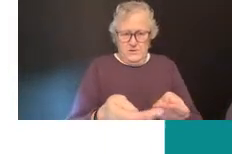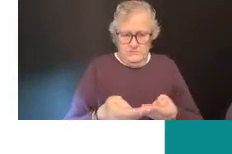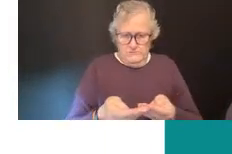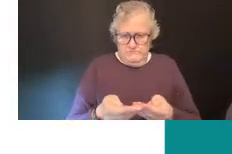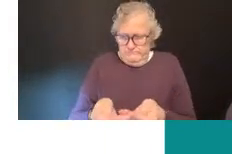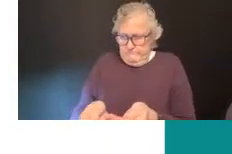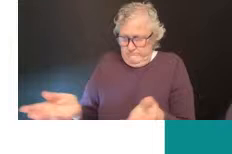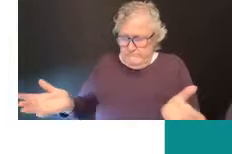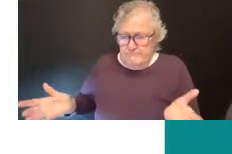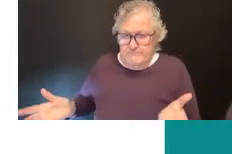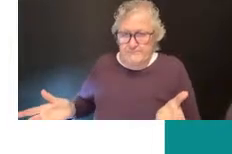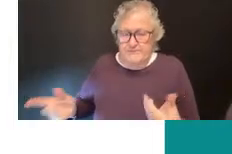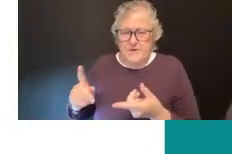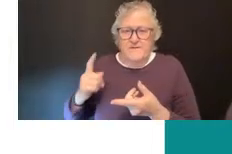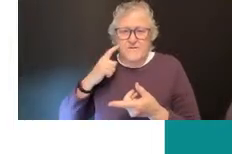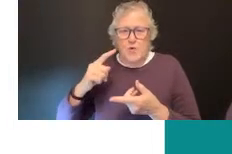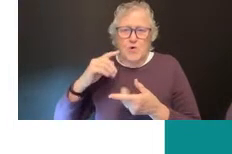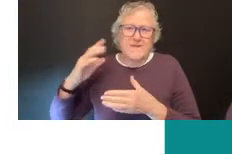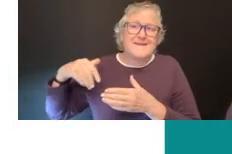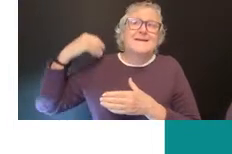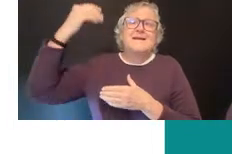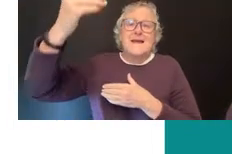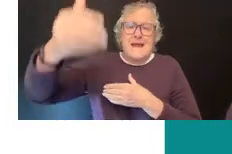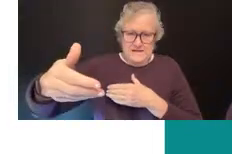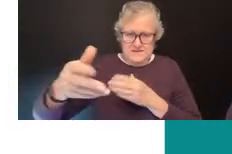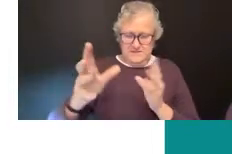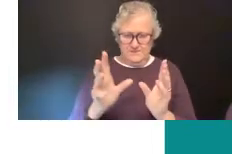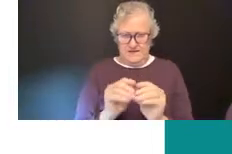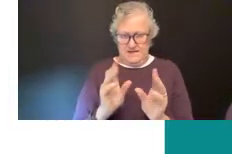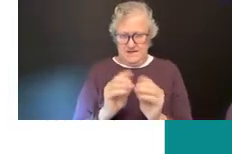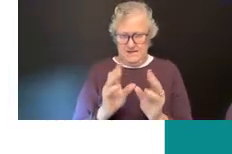All comments are posted on the IBR website.